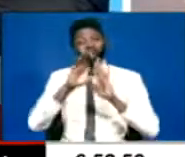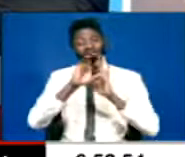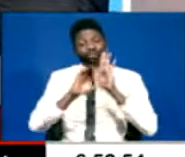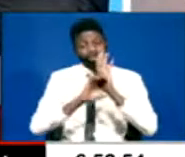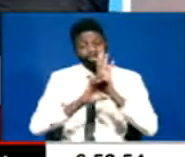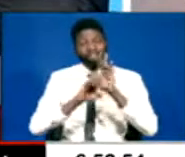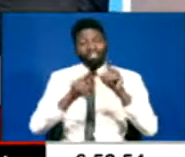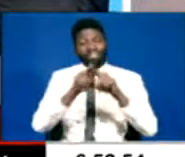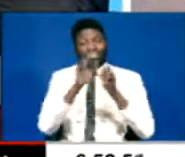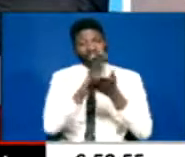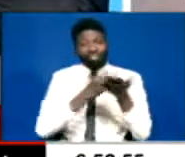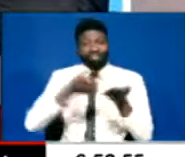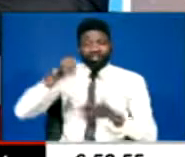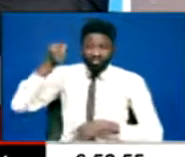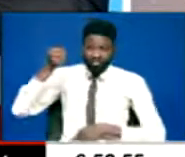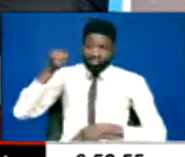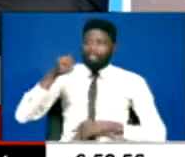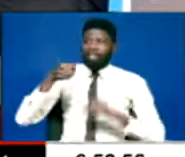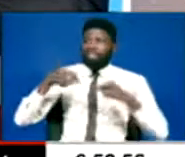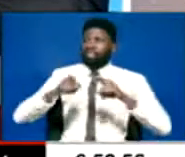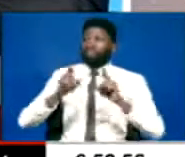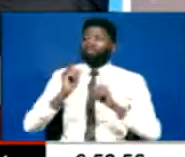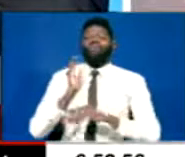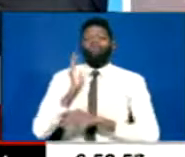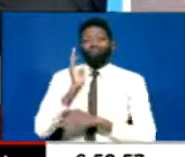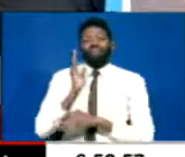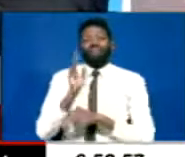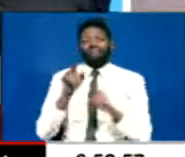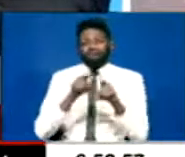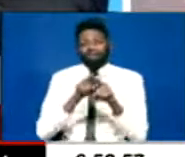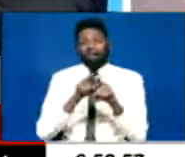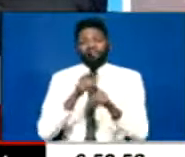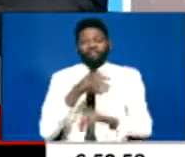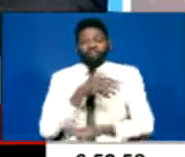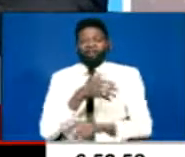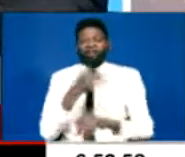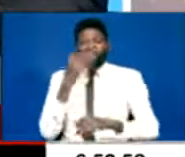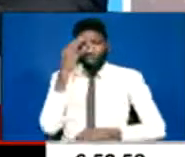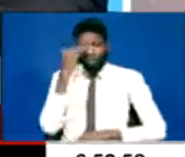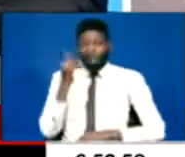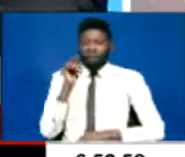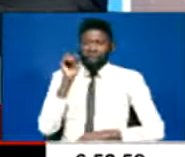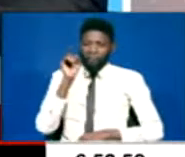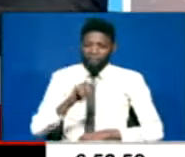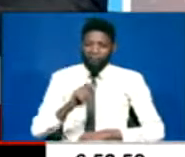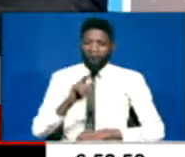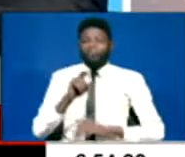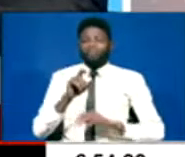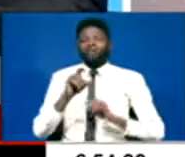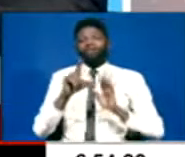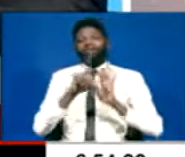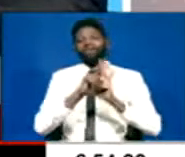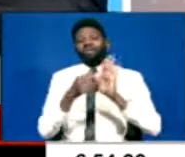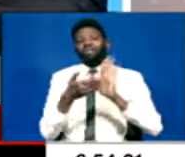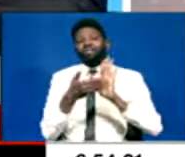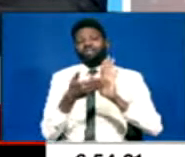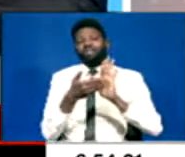that leeway, because it has to be a legislative process for you to, it's abolished, hanging and, you know,